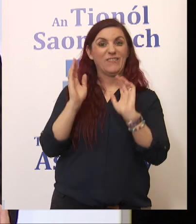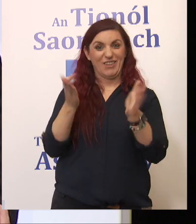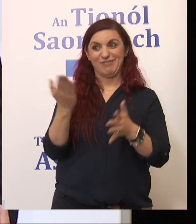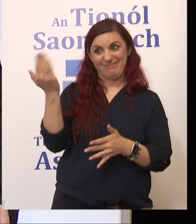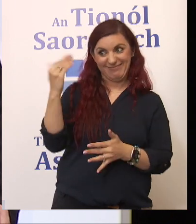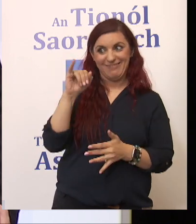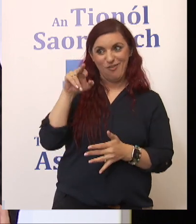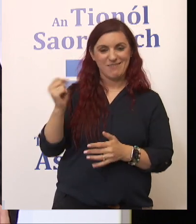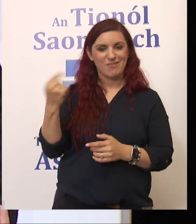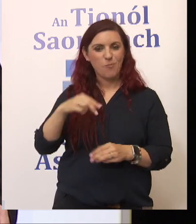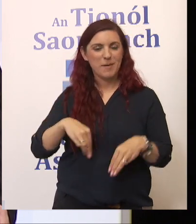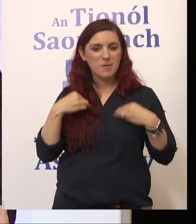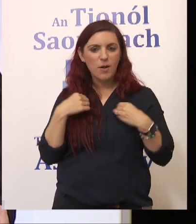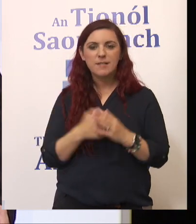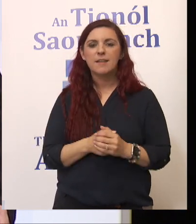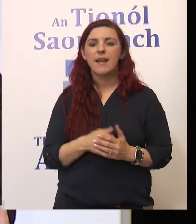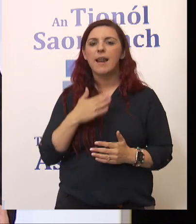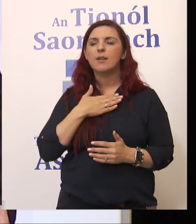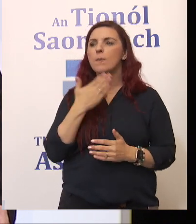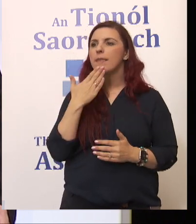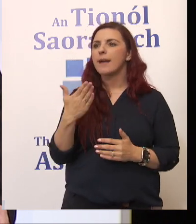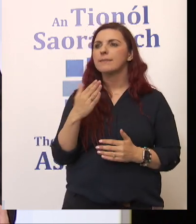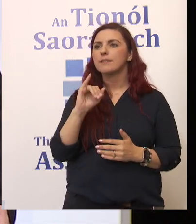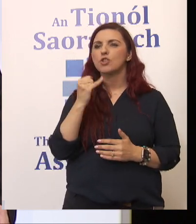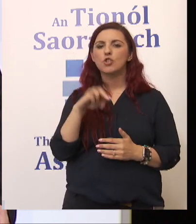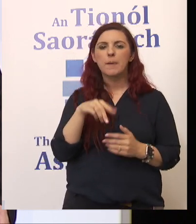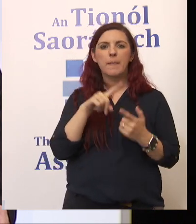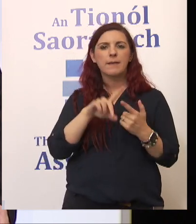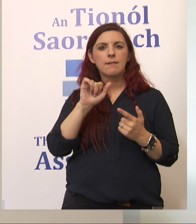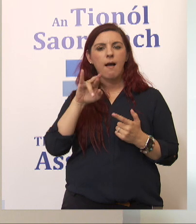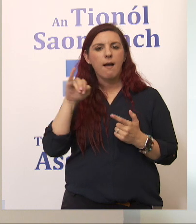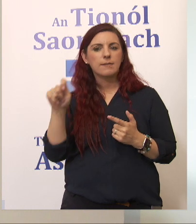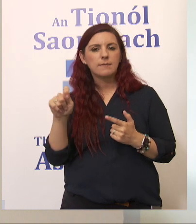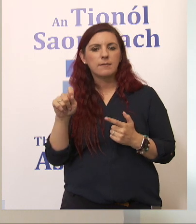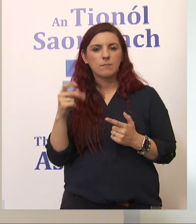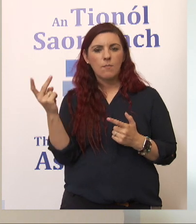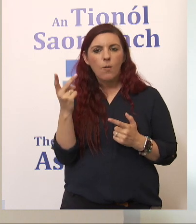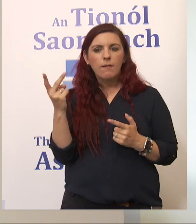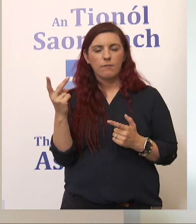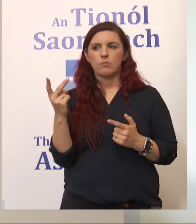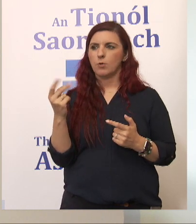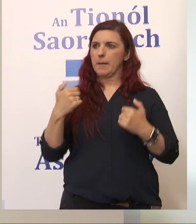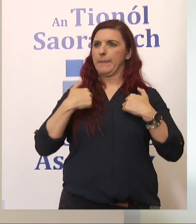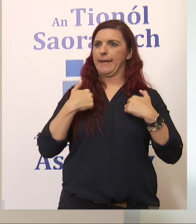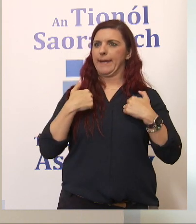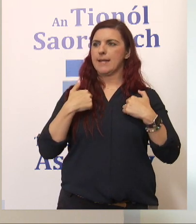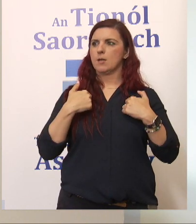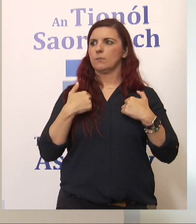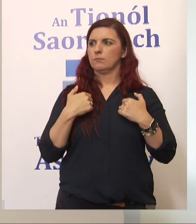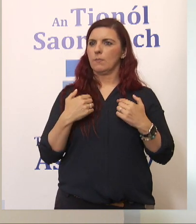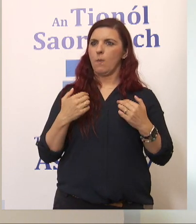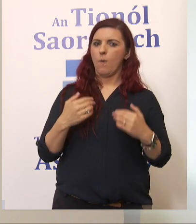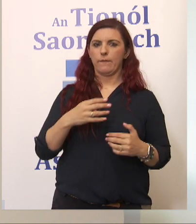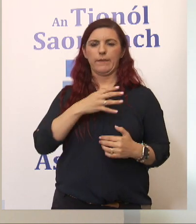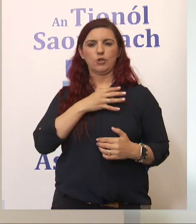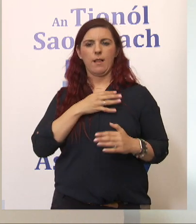Anya this morning. I'd particularly like to thank Jim and Art for putting me as an official who will